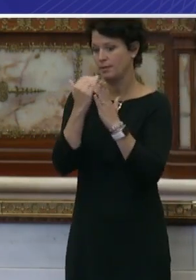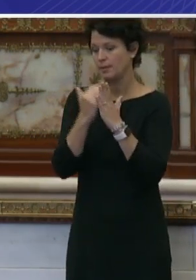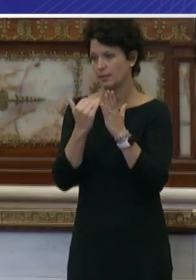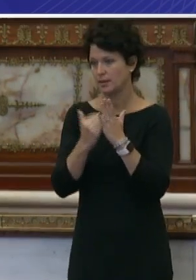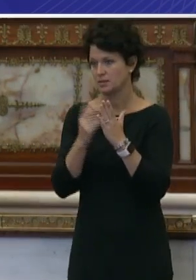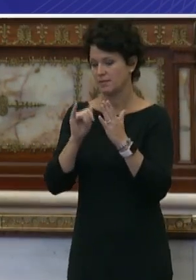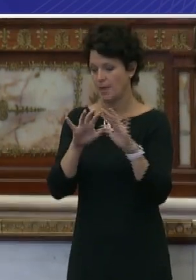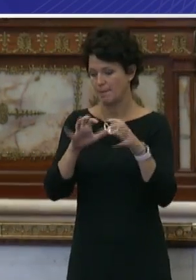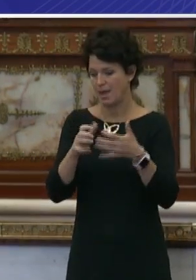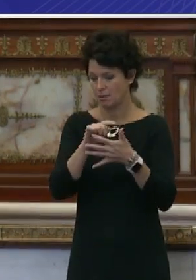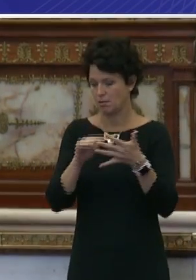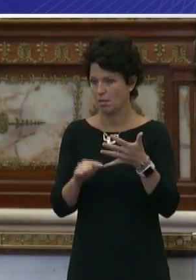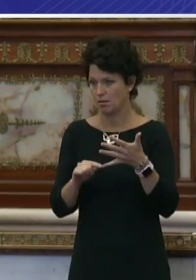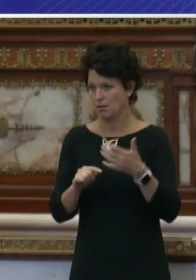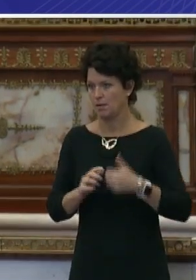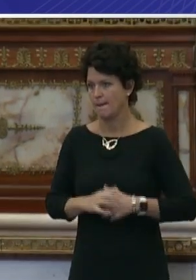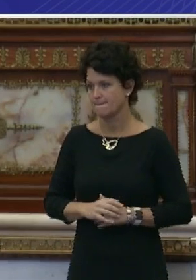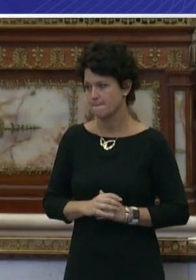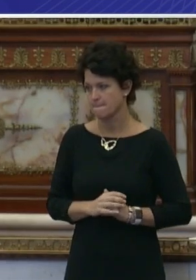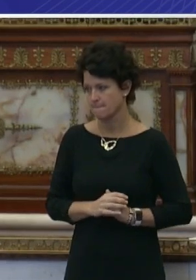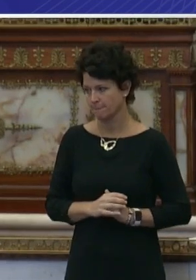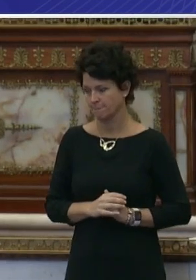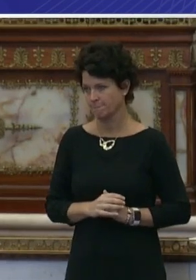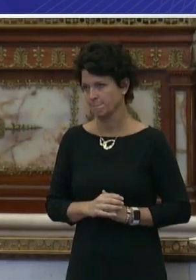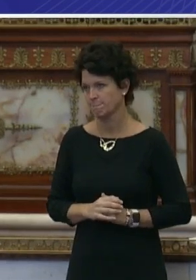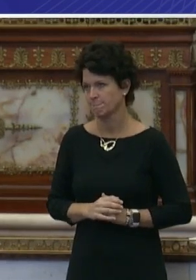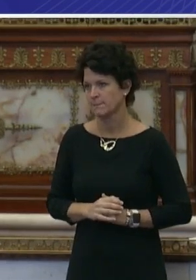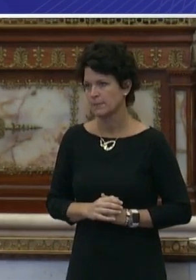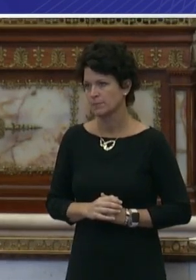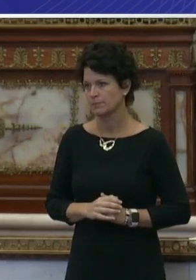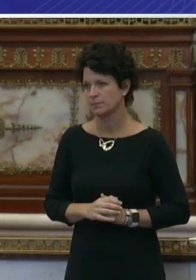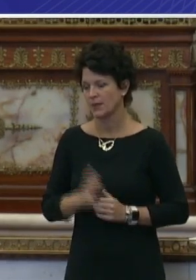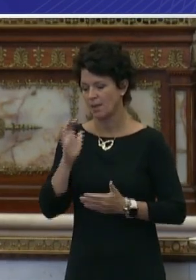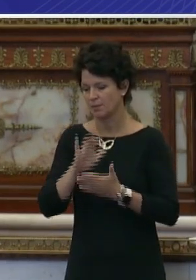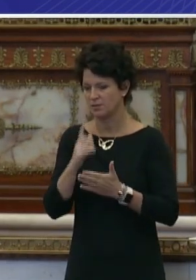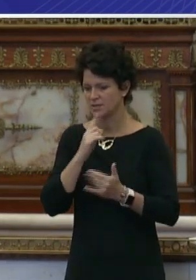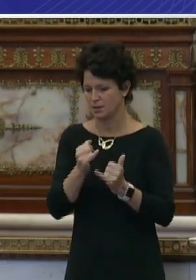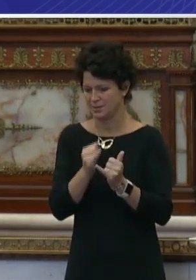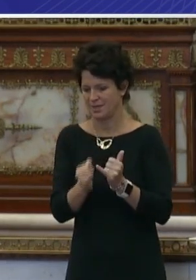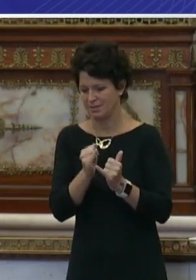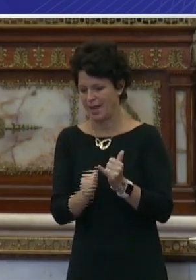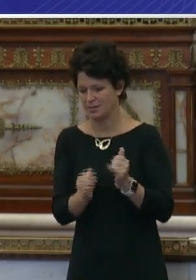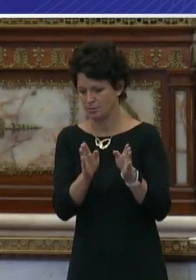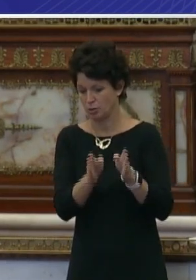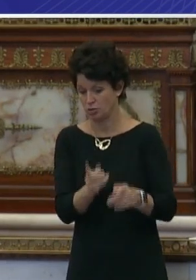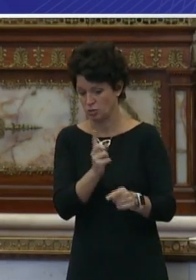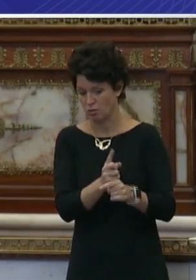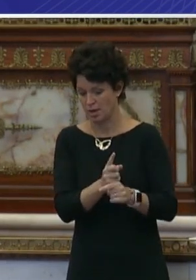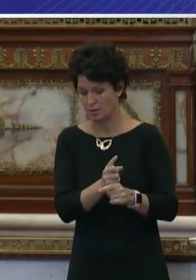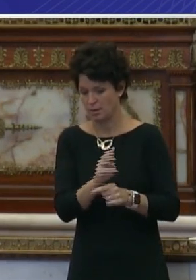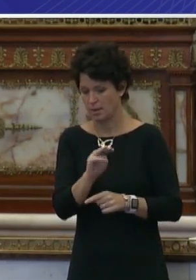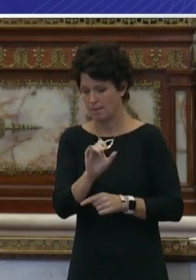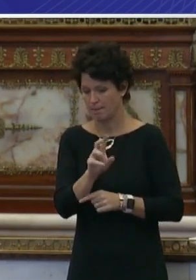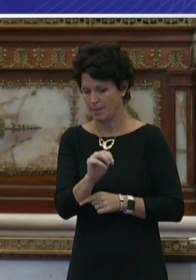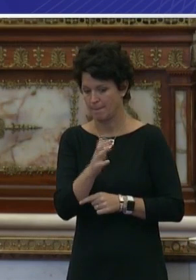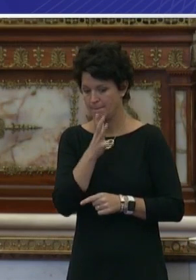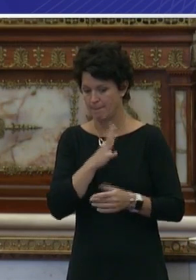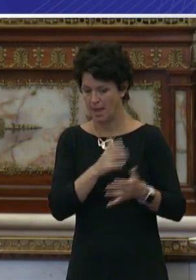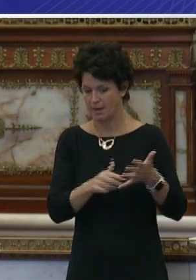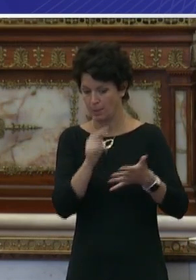any testimony from this panel? I believe you said that was the last speaker, Madam Clerk.